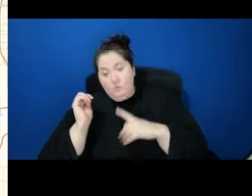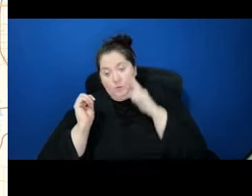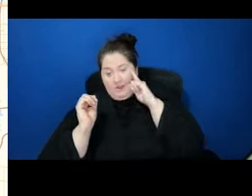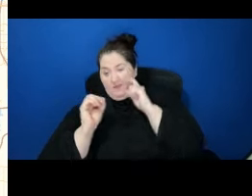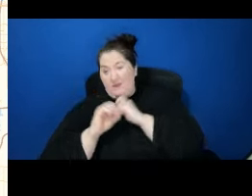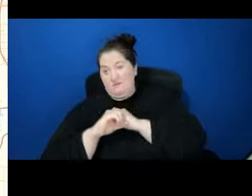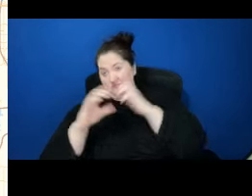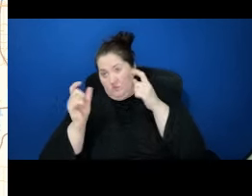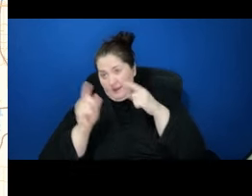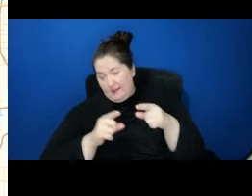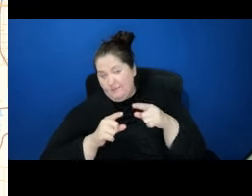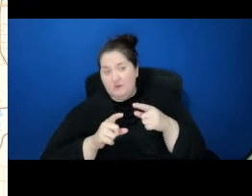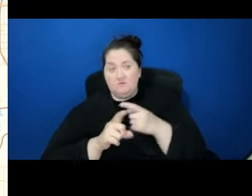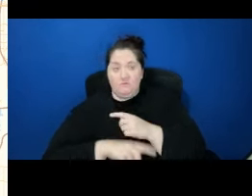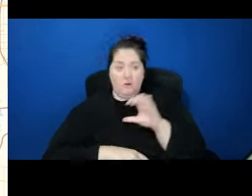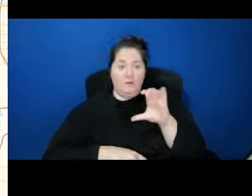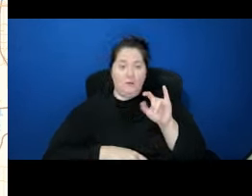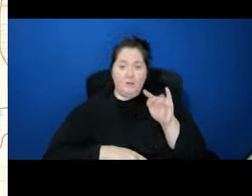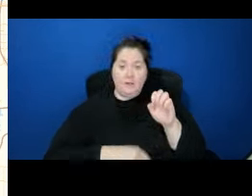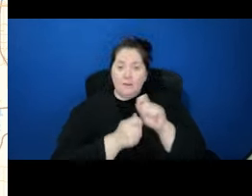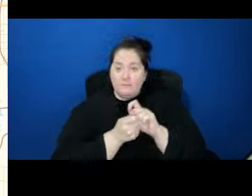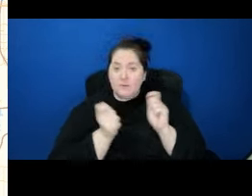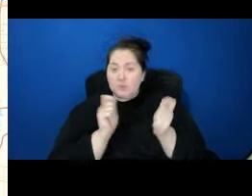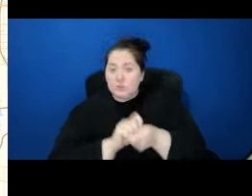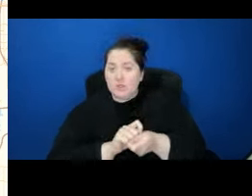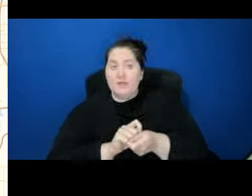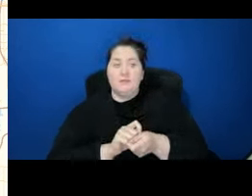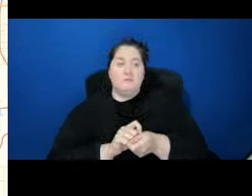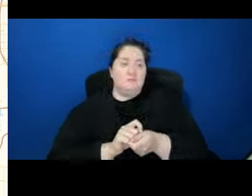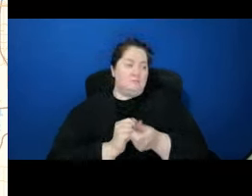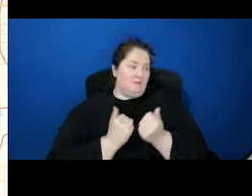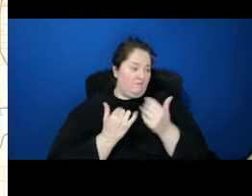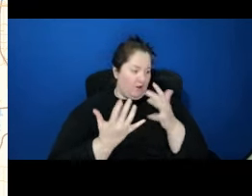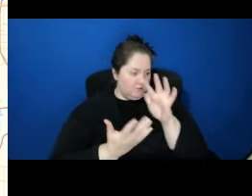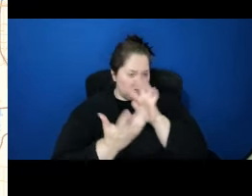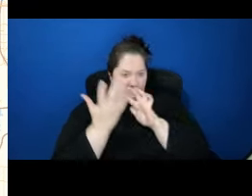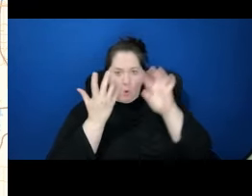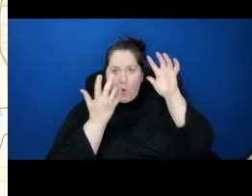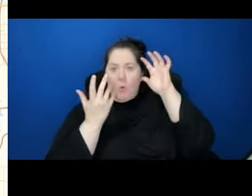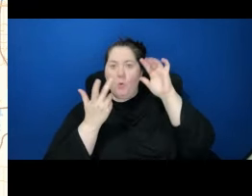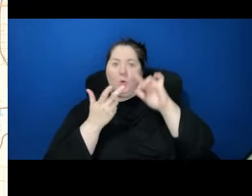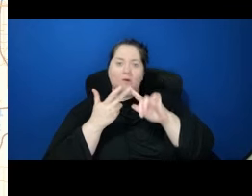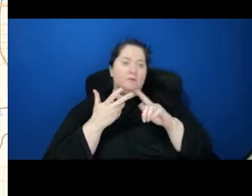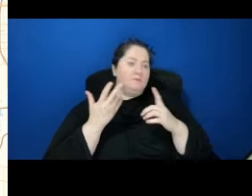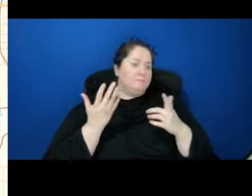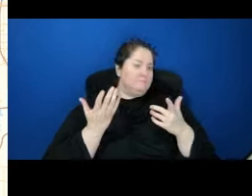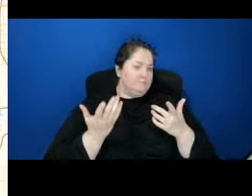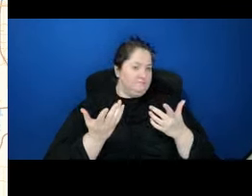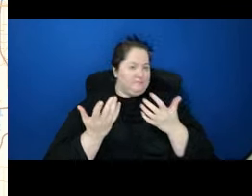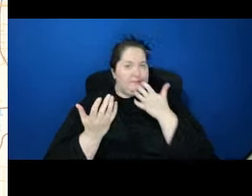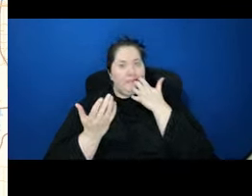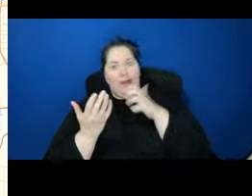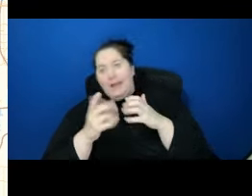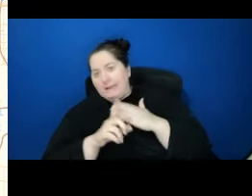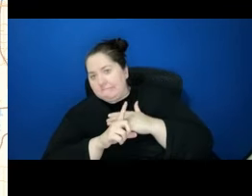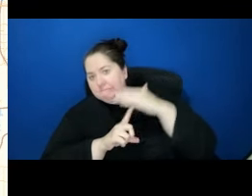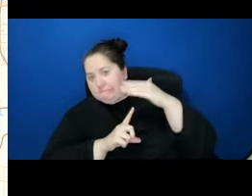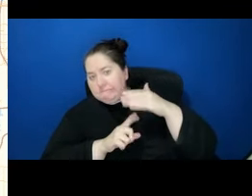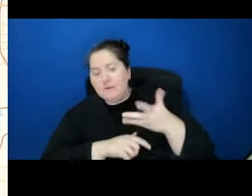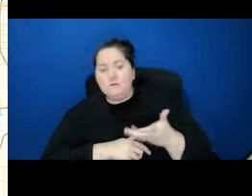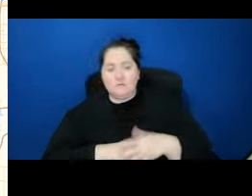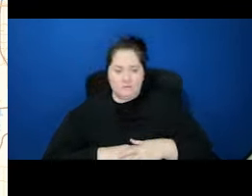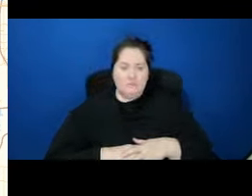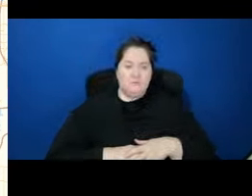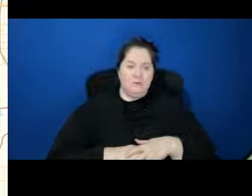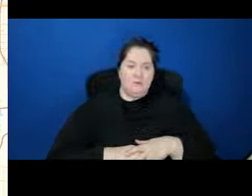imagine from climate change. This is a very much a community-based climate resilience approach that we take